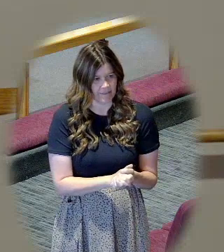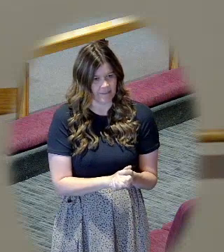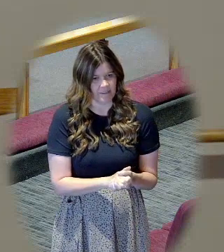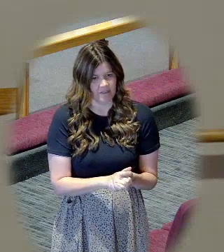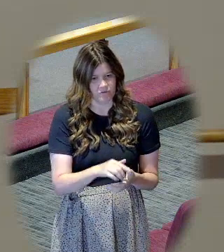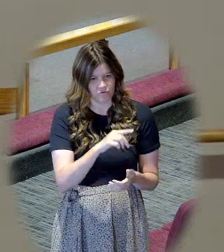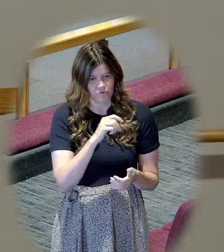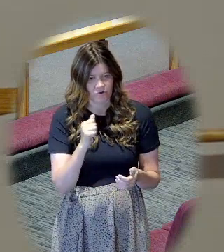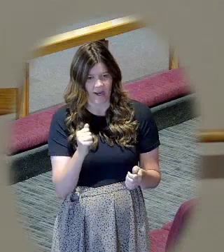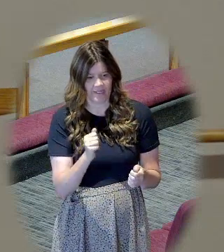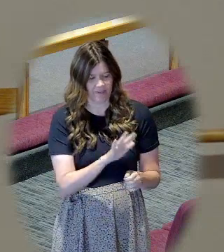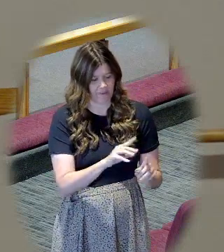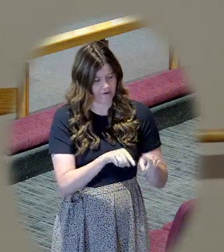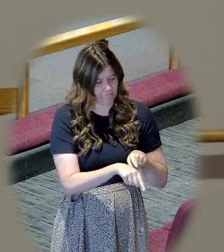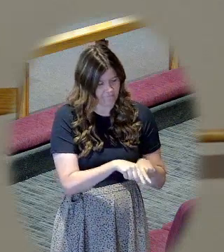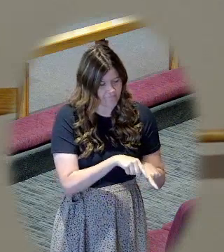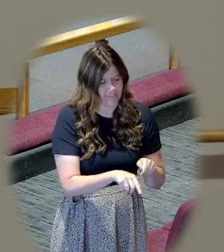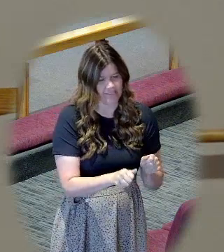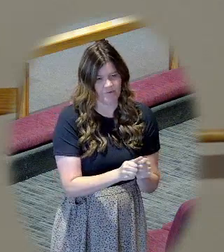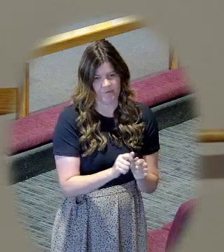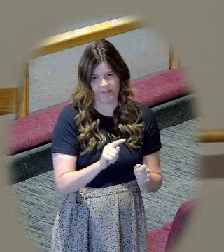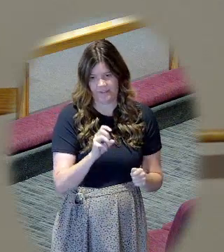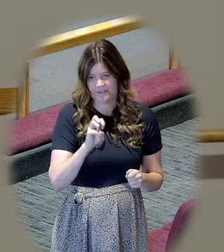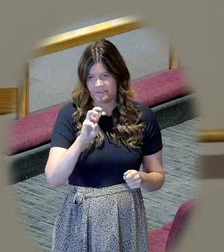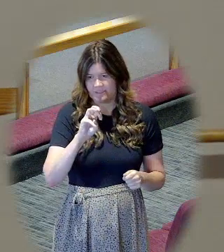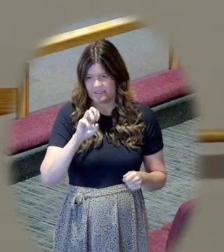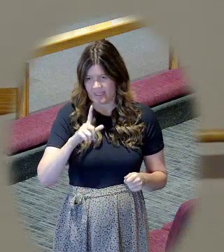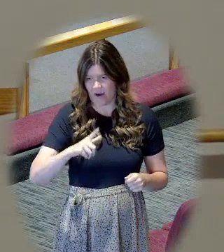drying them with the towel that was wrapped around him.